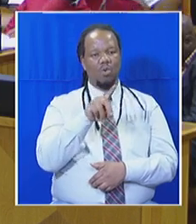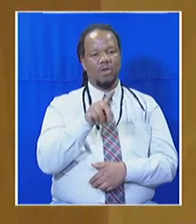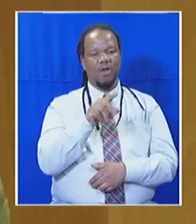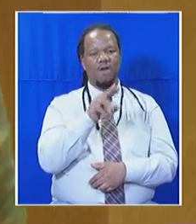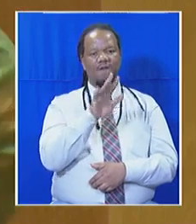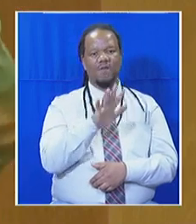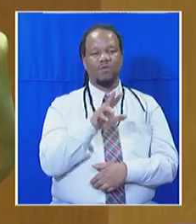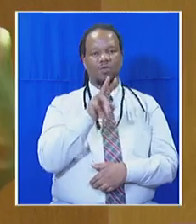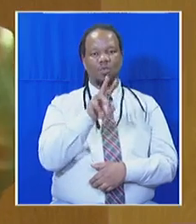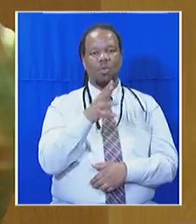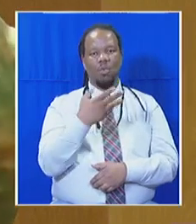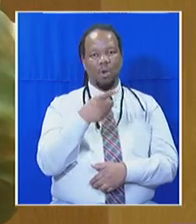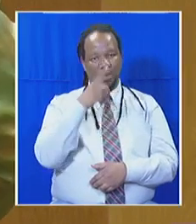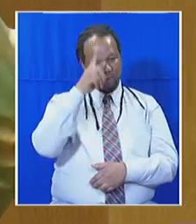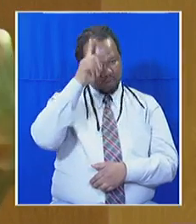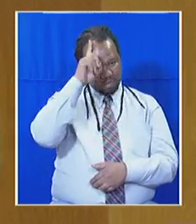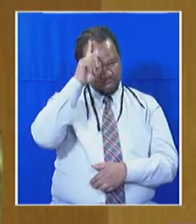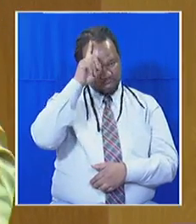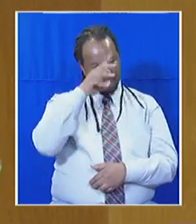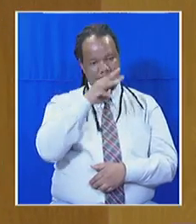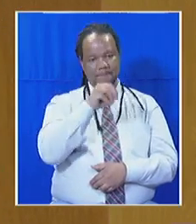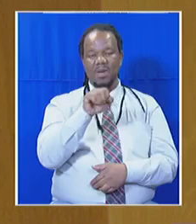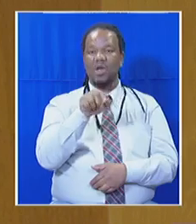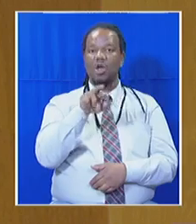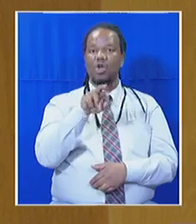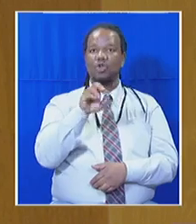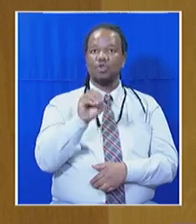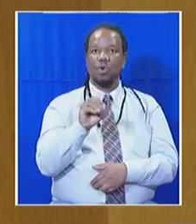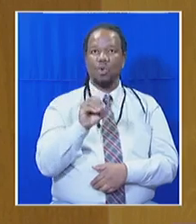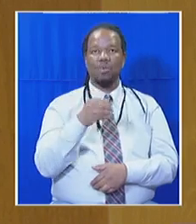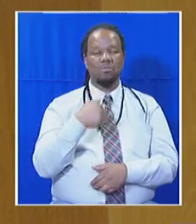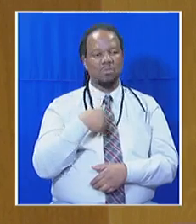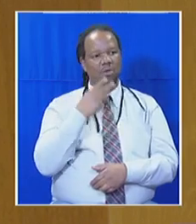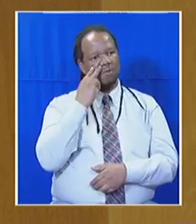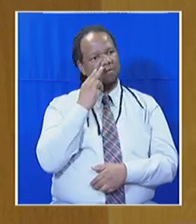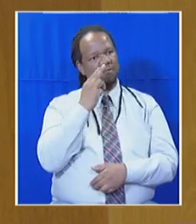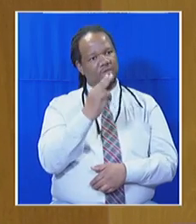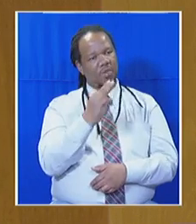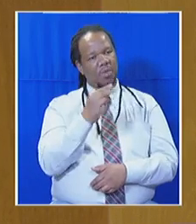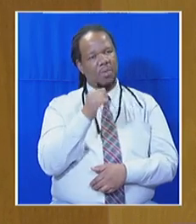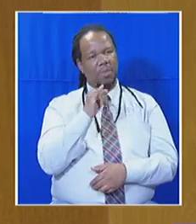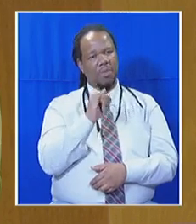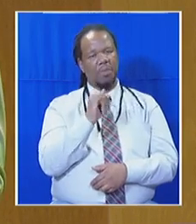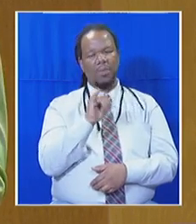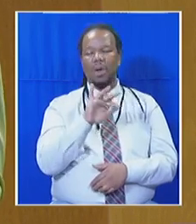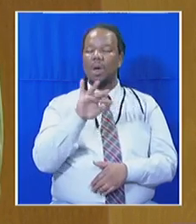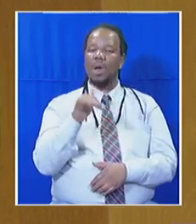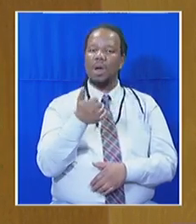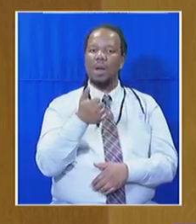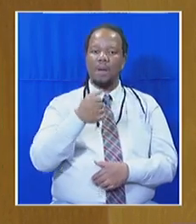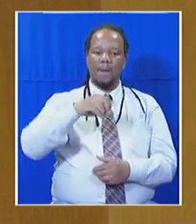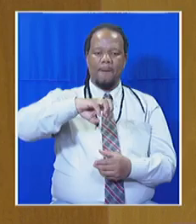in the Nelson Mandela Metropole area, where I saw broken and leaking pipes, and